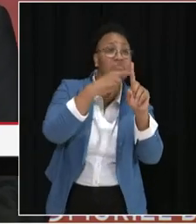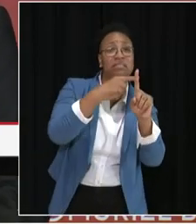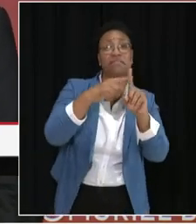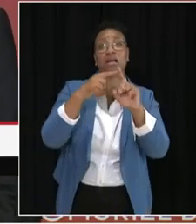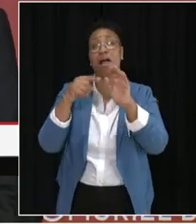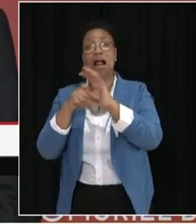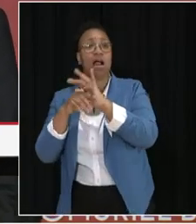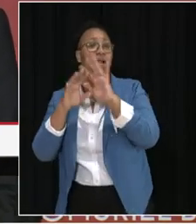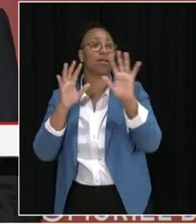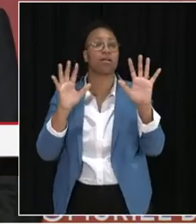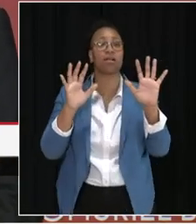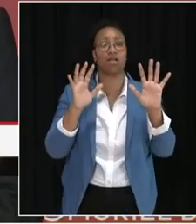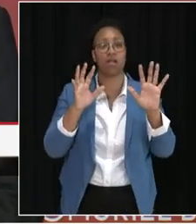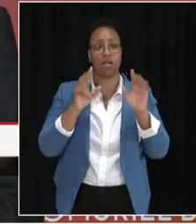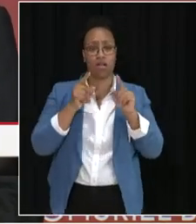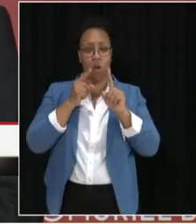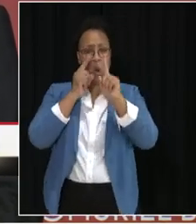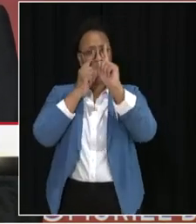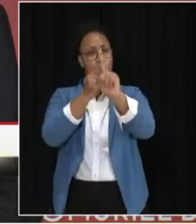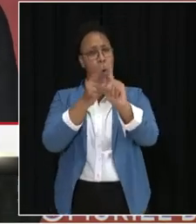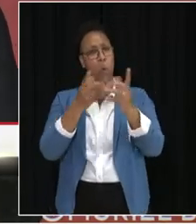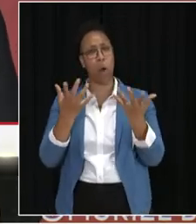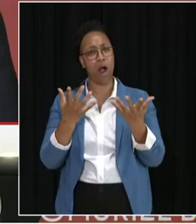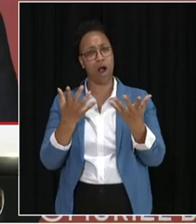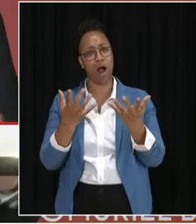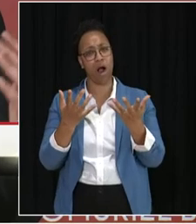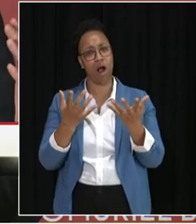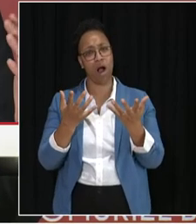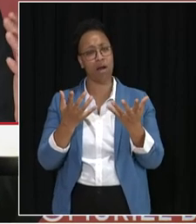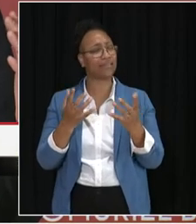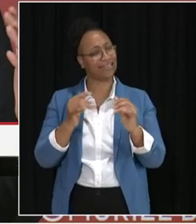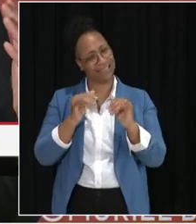can't compromise. And when